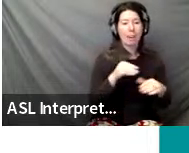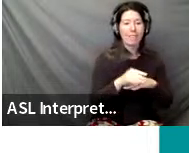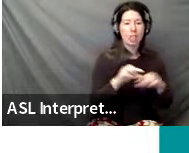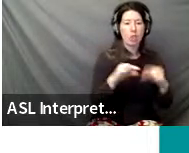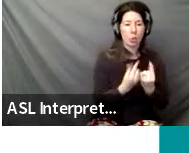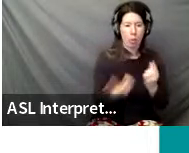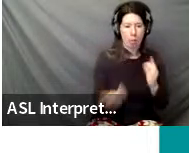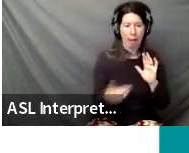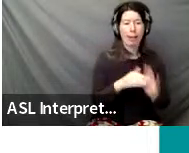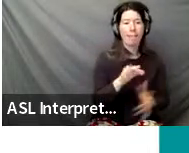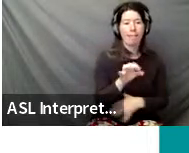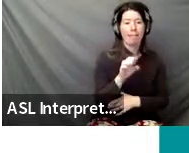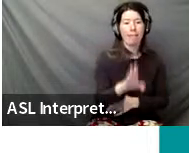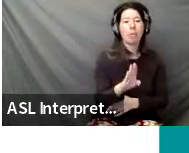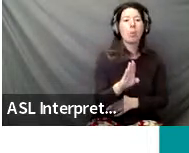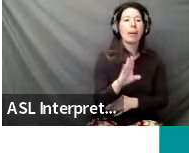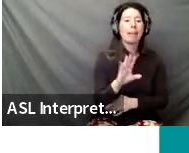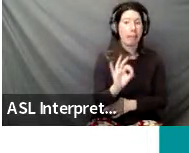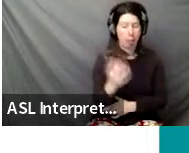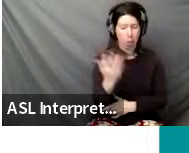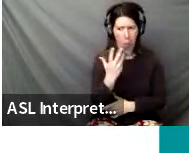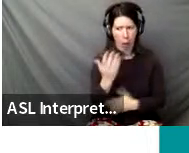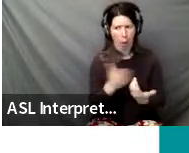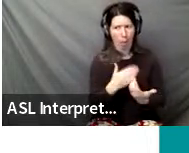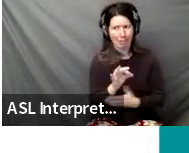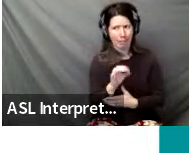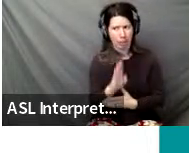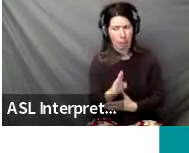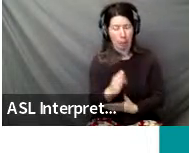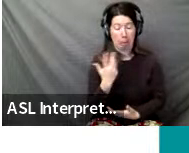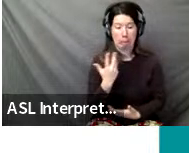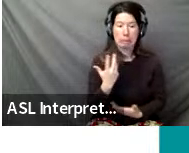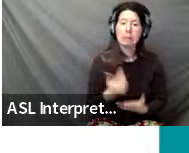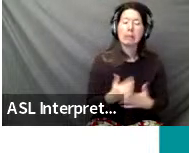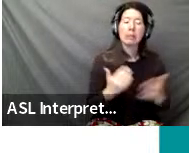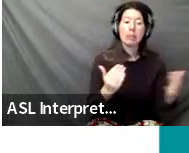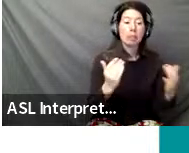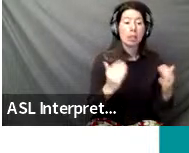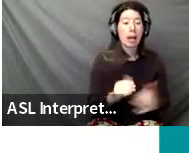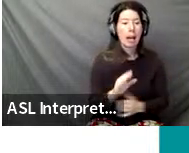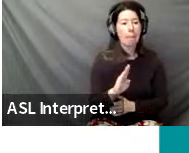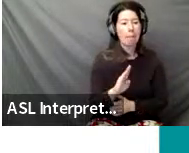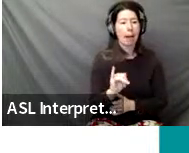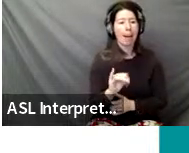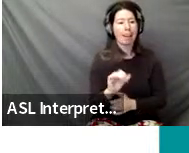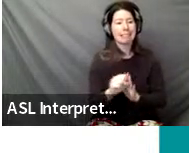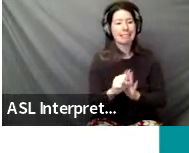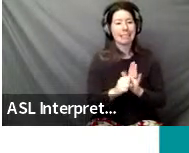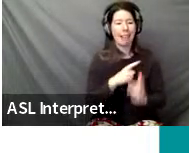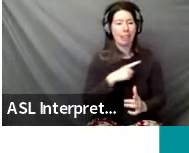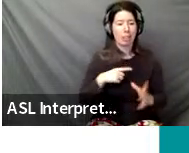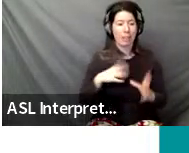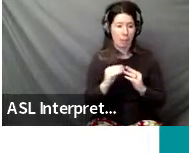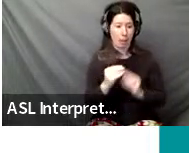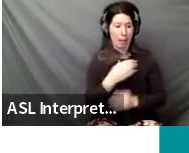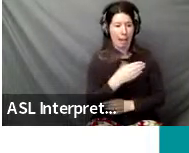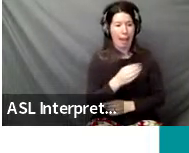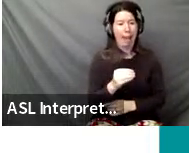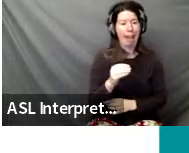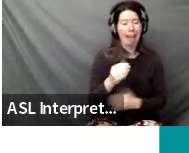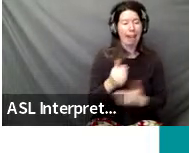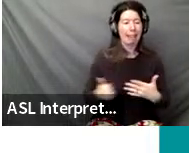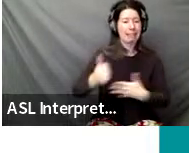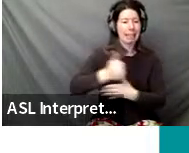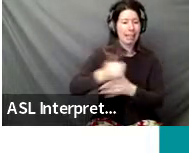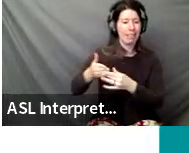on February 9th. Can't believe it's already almost February. The Bi-State Legislative Committee and the Executive Steering Group